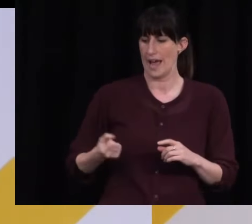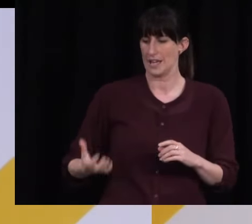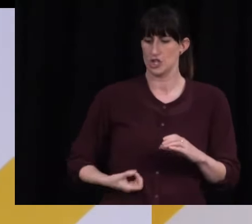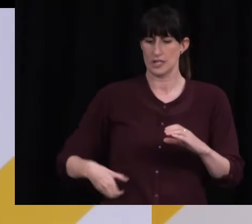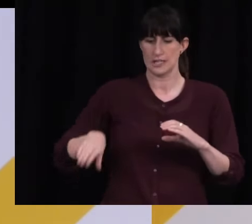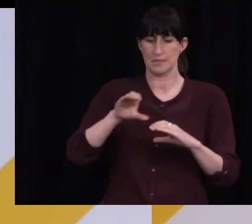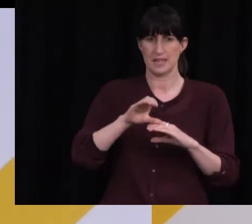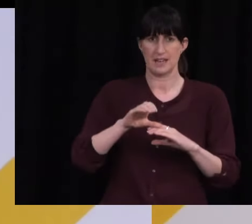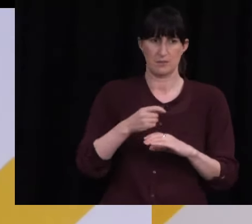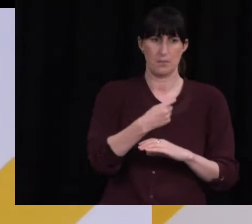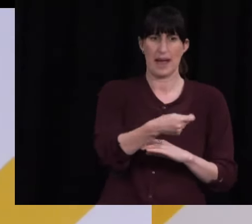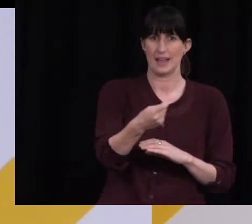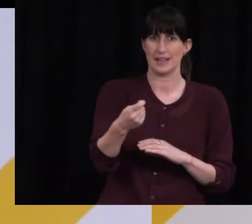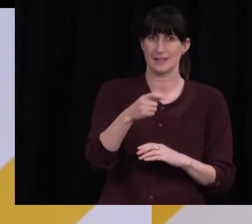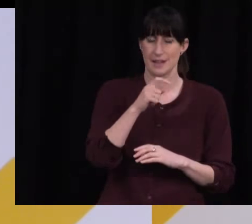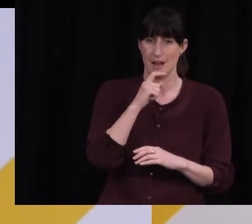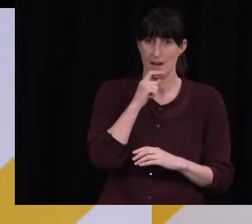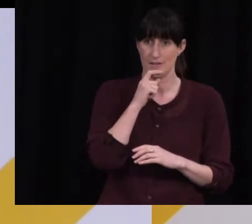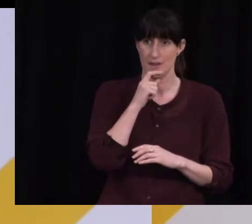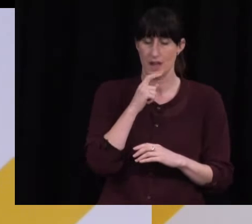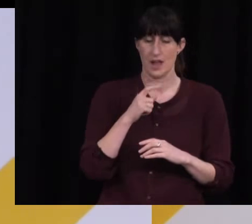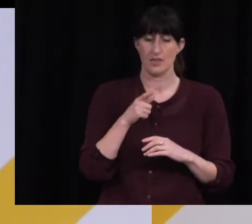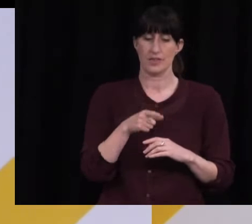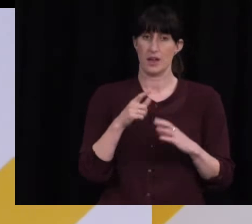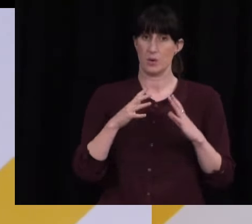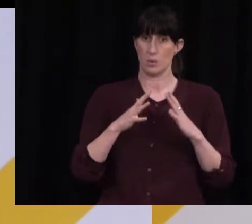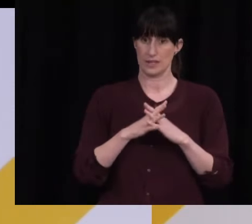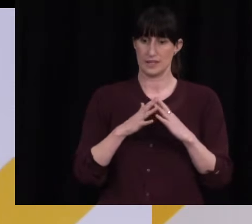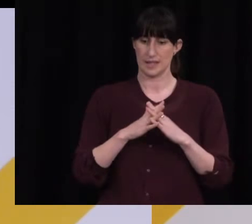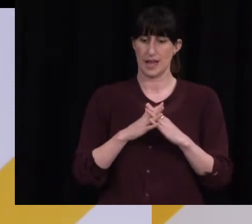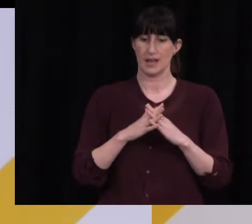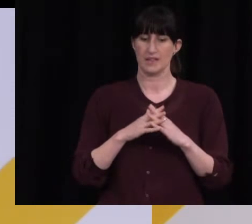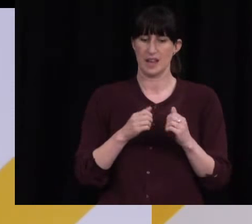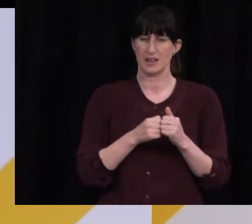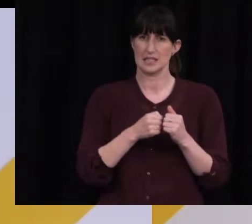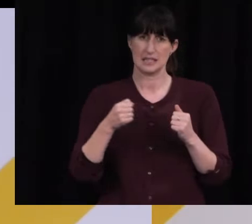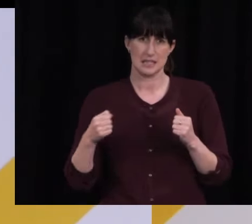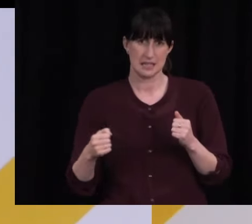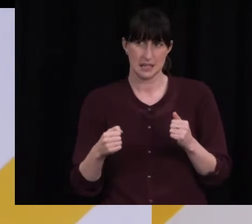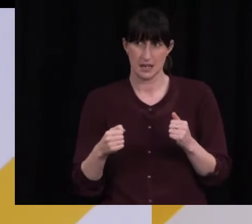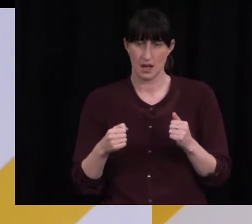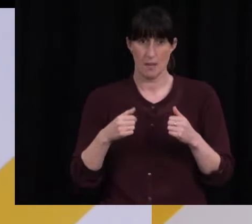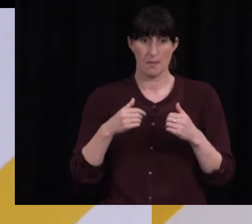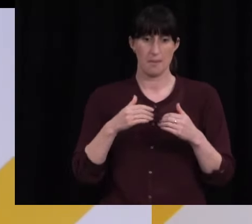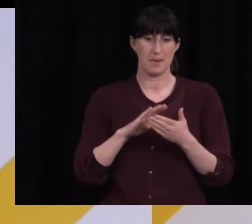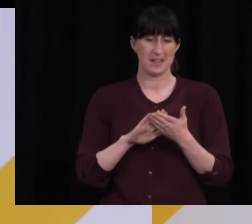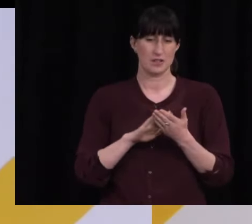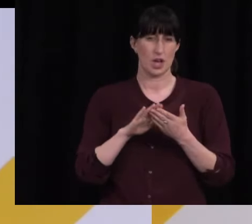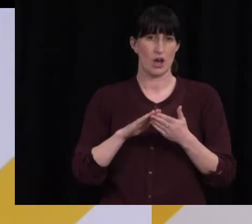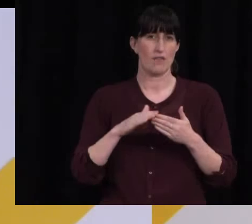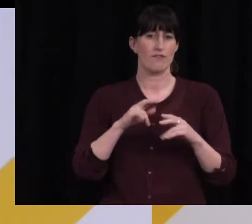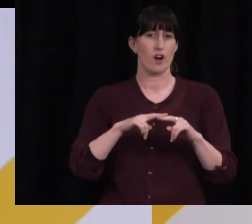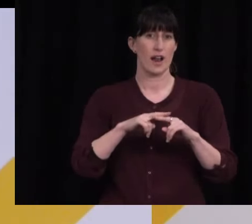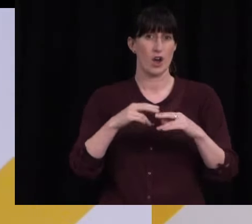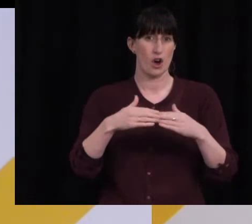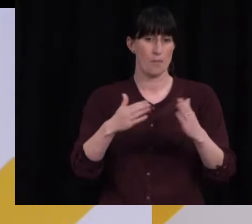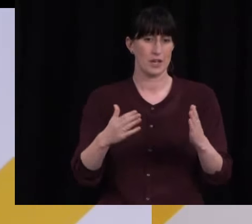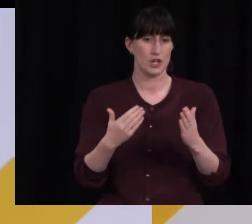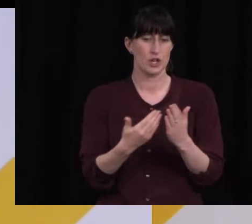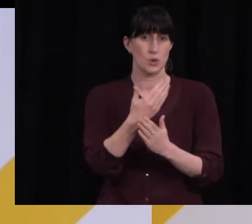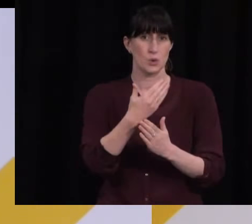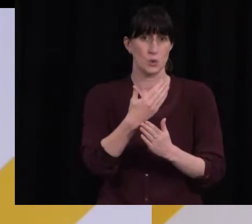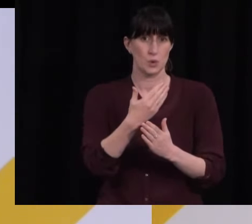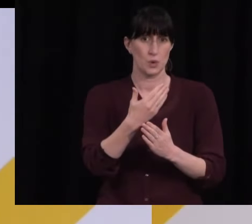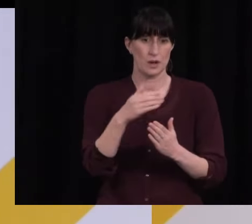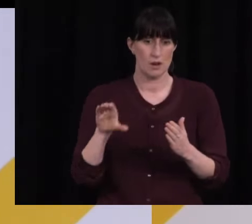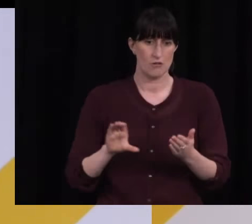midnight. Normally, if you were to extend it, you'd probably have signalled that applications for another round would be reopened on Friday. Obviously, you wouldn't want to